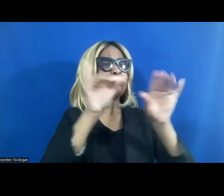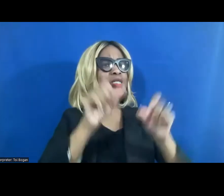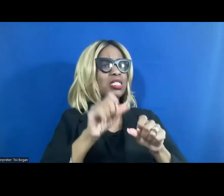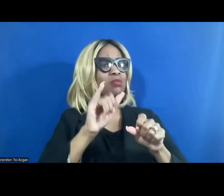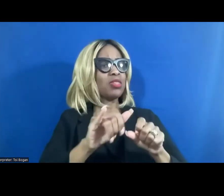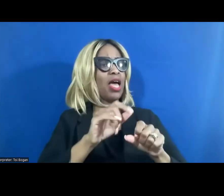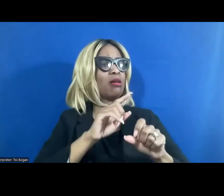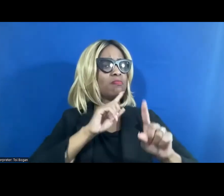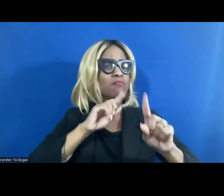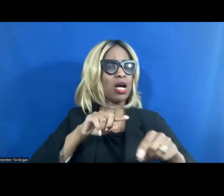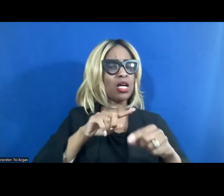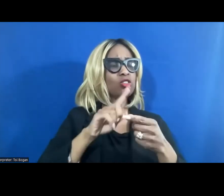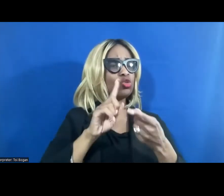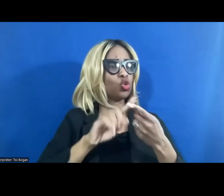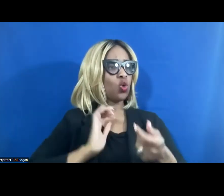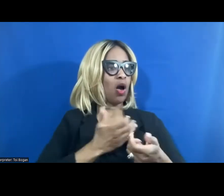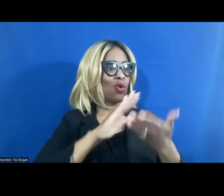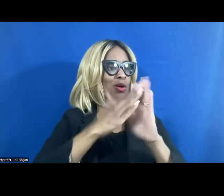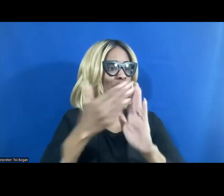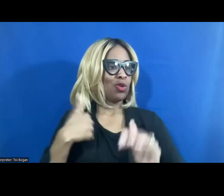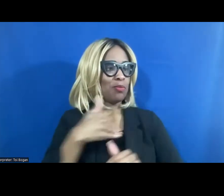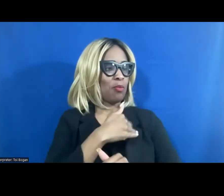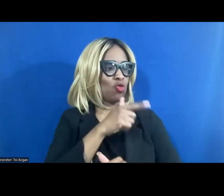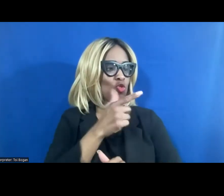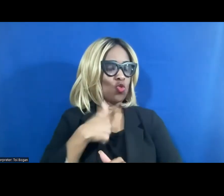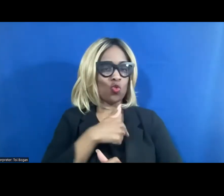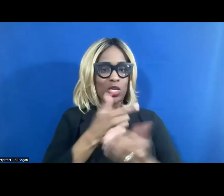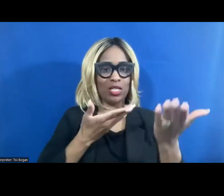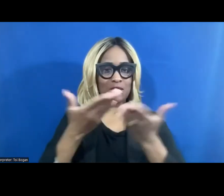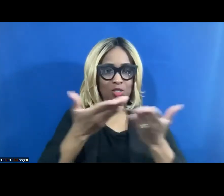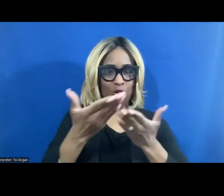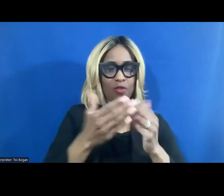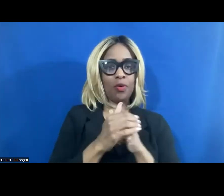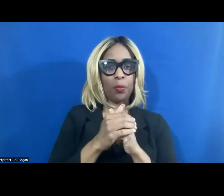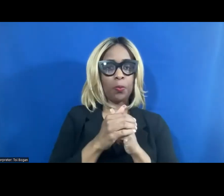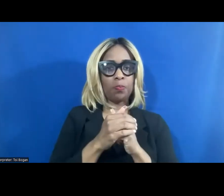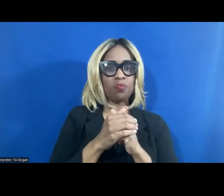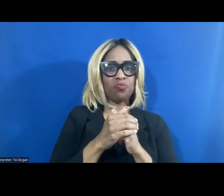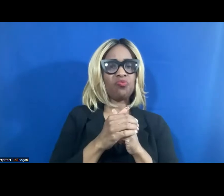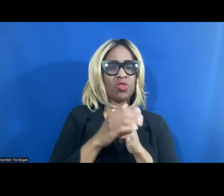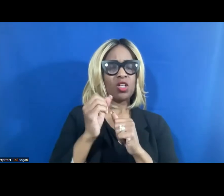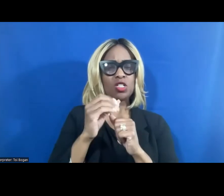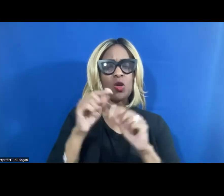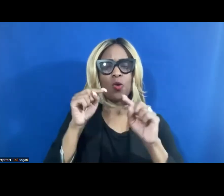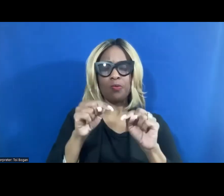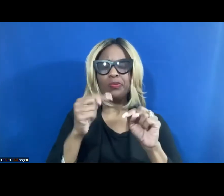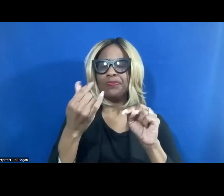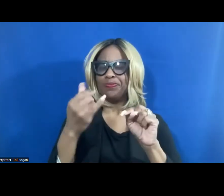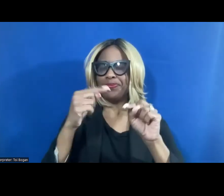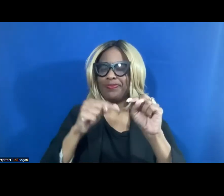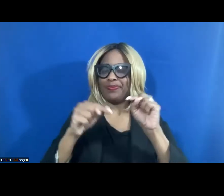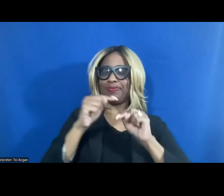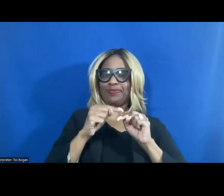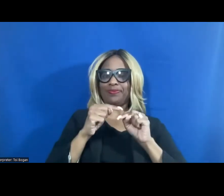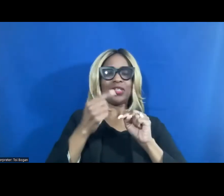are responsive to our community members that we're serving? And that's where I'm going to back us up a little bit. And